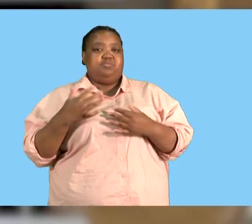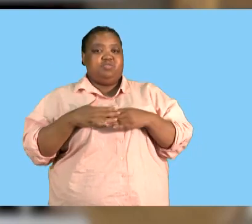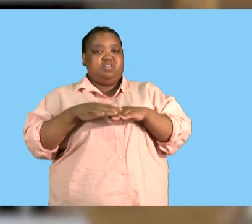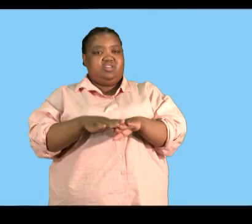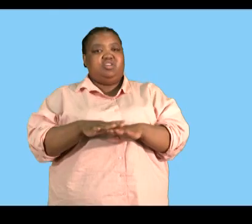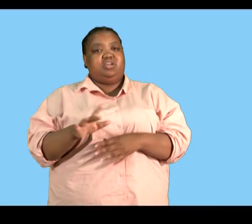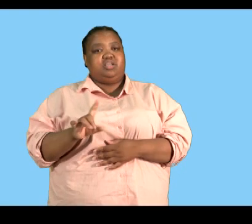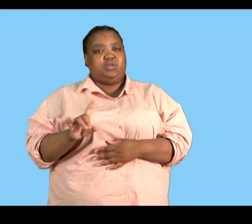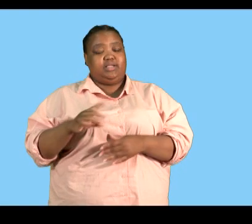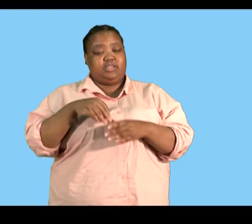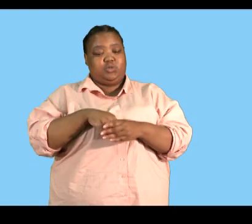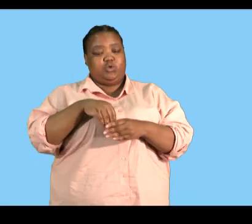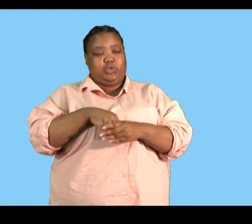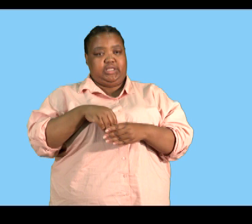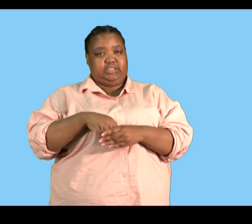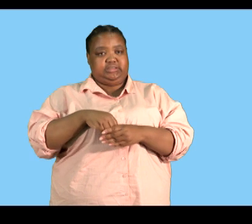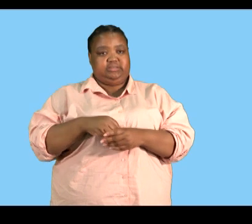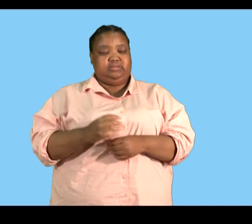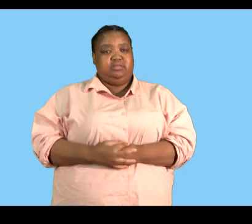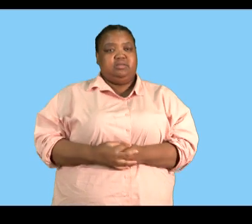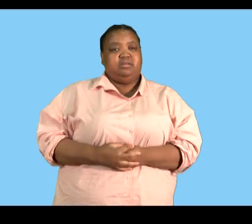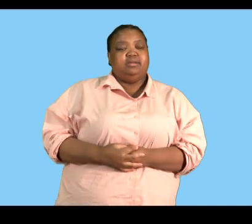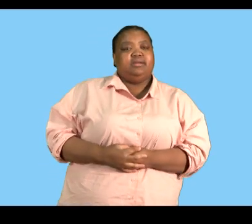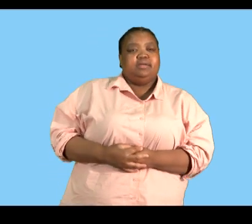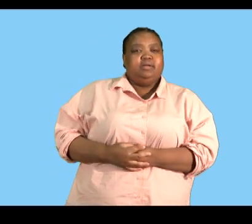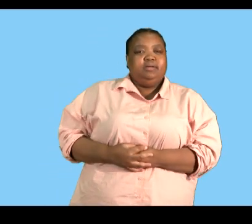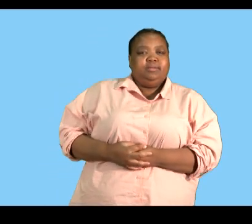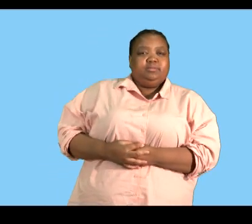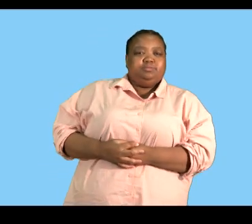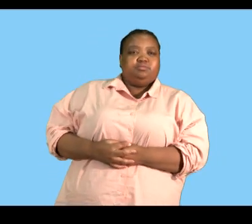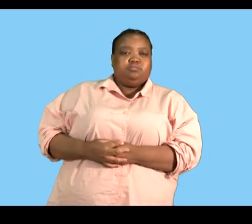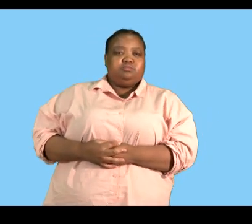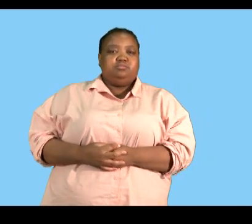the integrated context